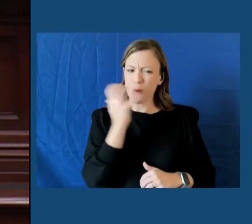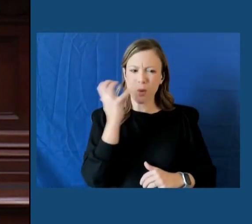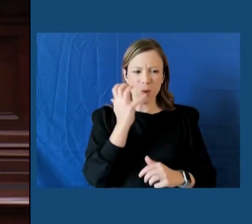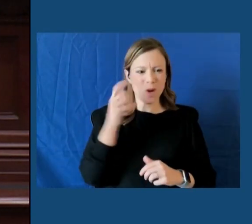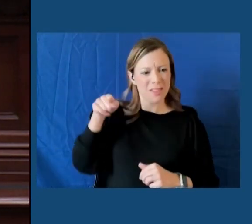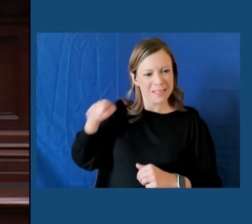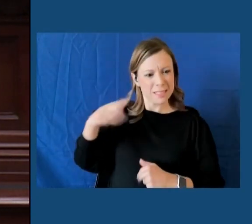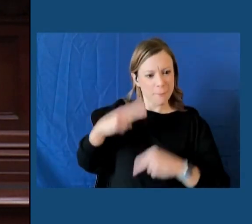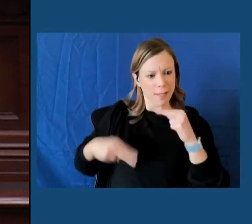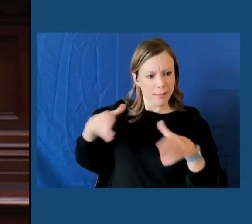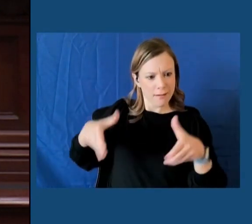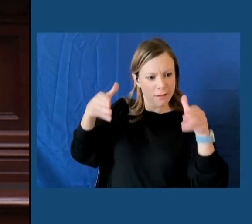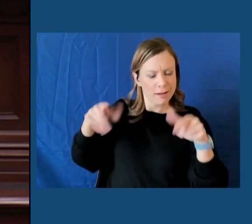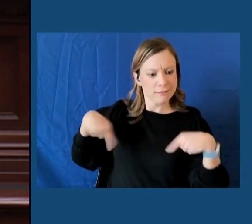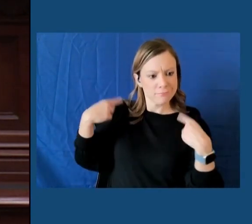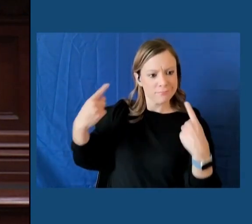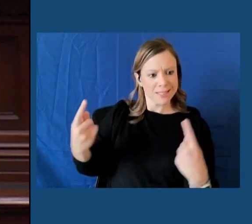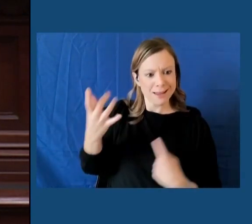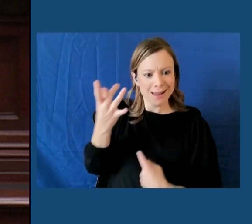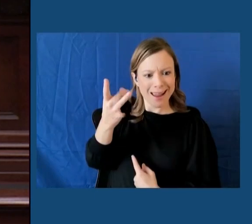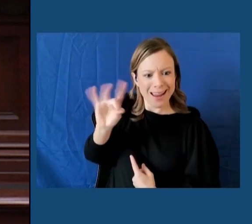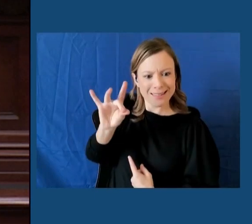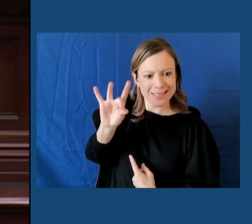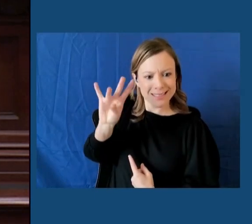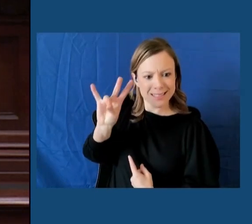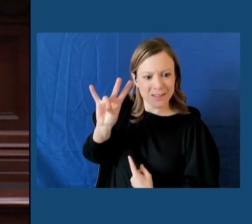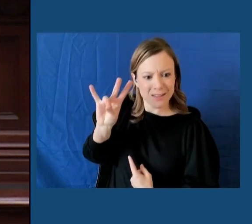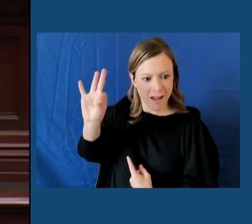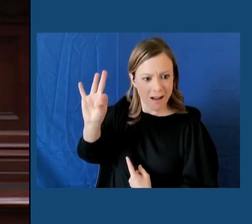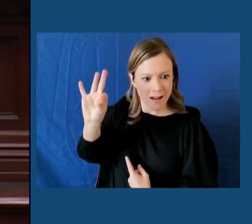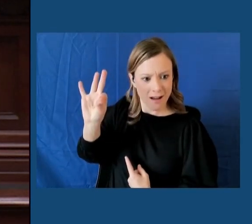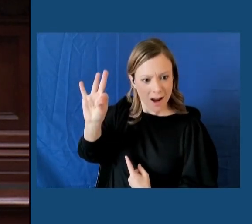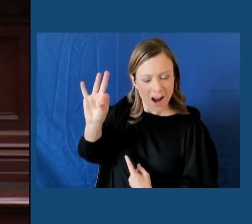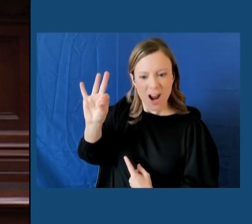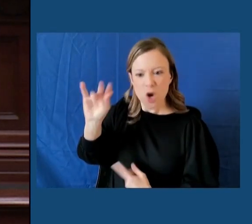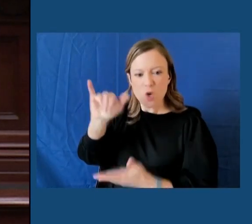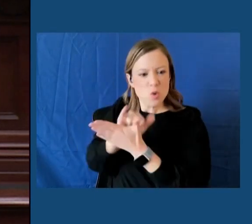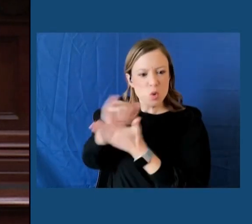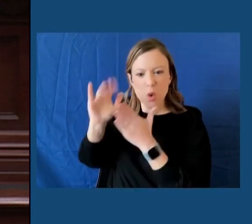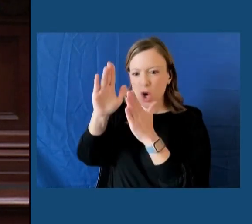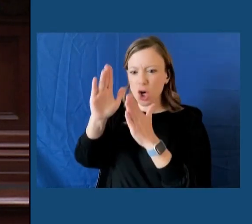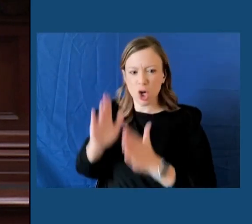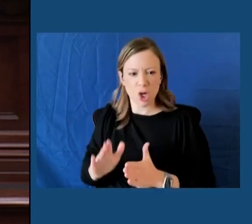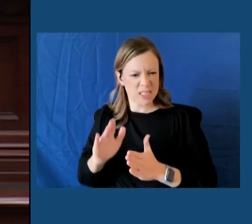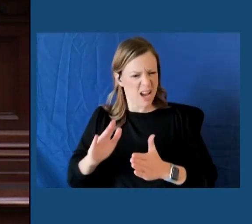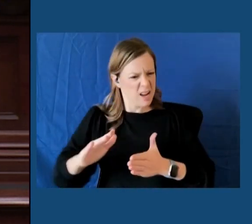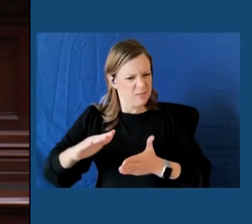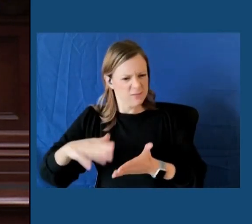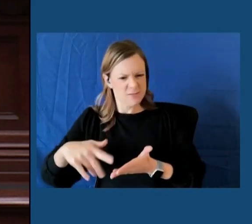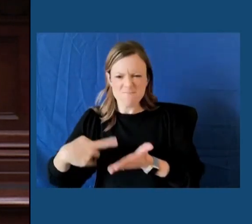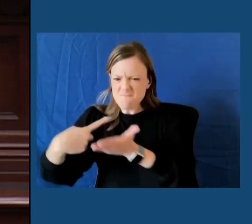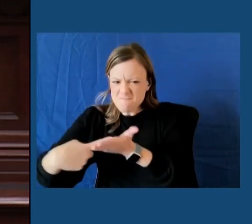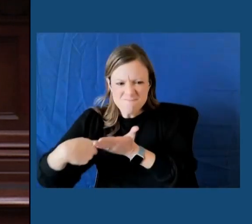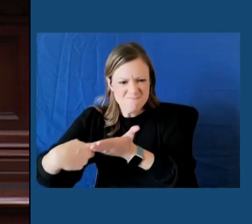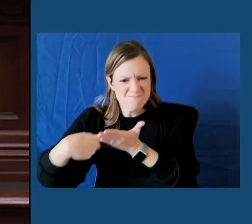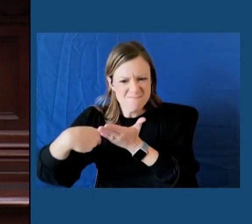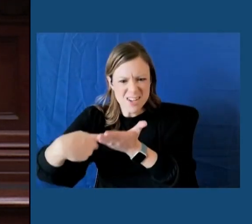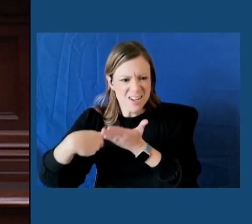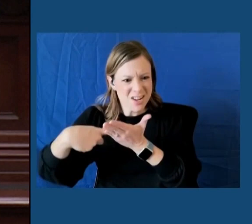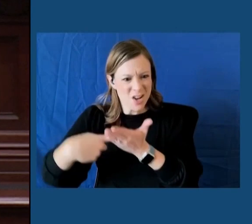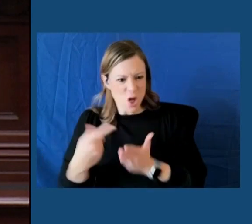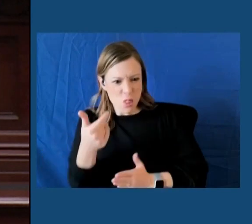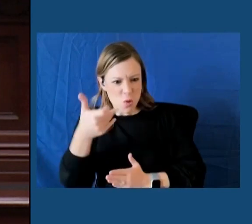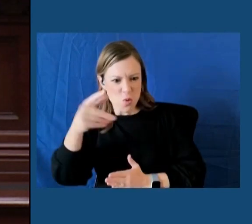1879, civic-minded New Yorkers have wrestled with everything from the Great Depression to world